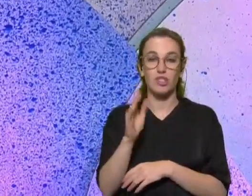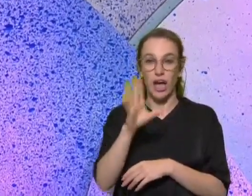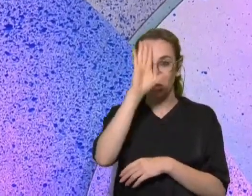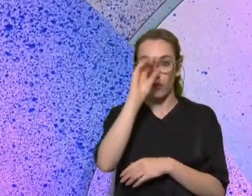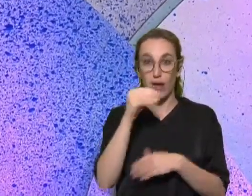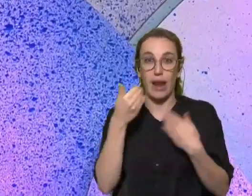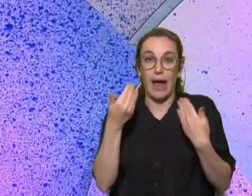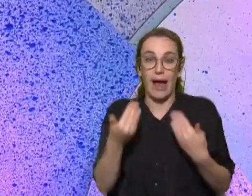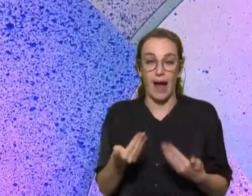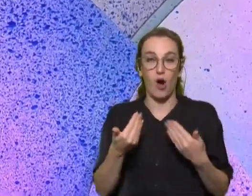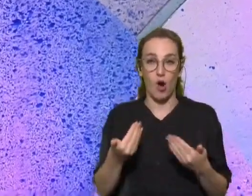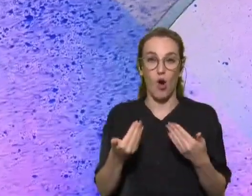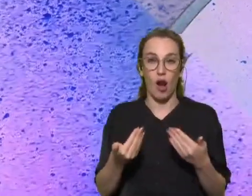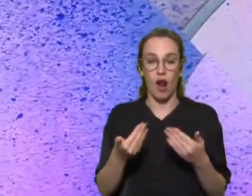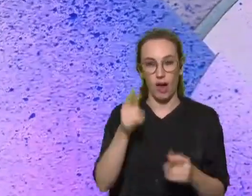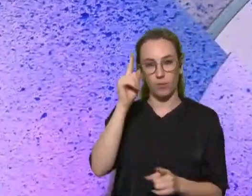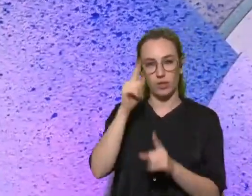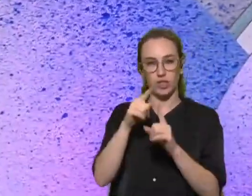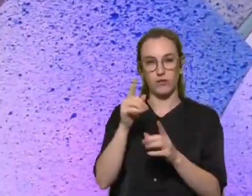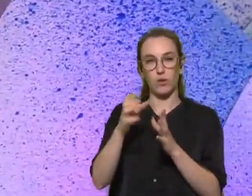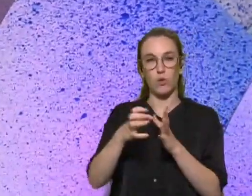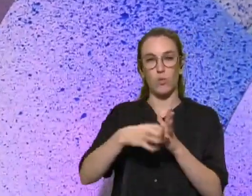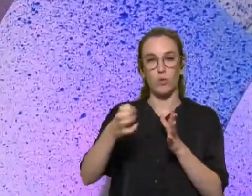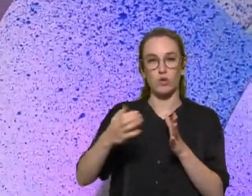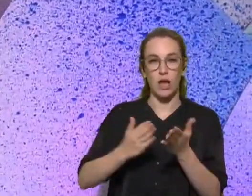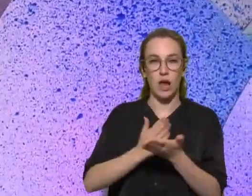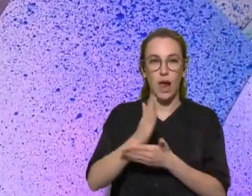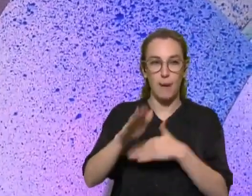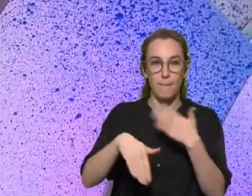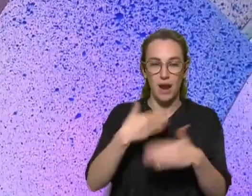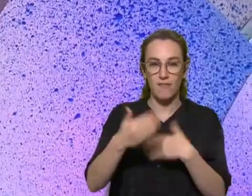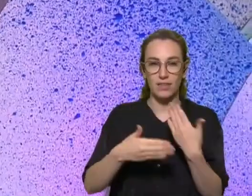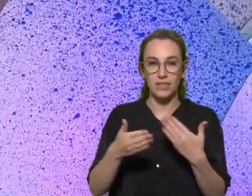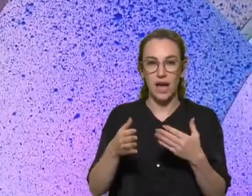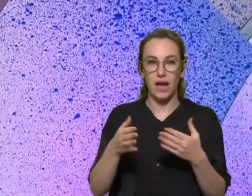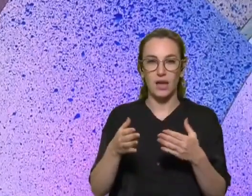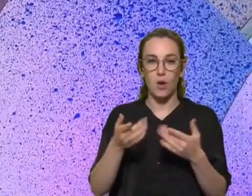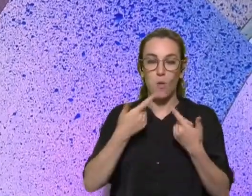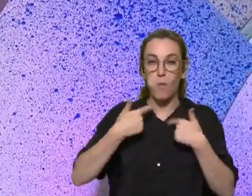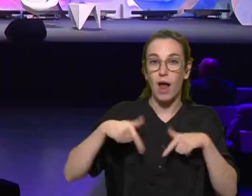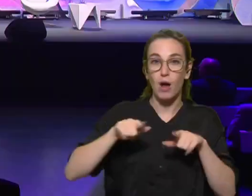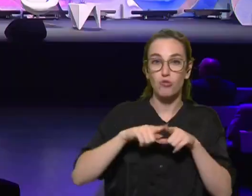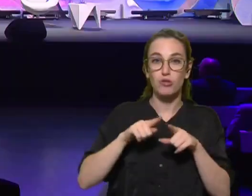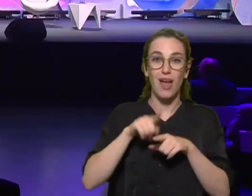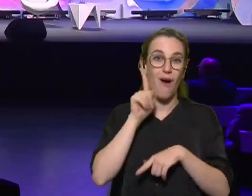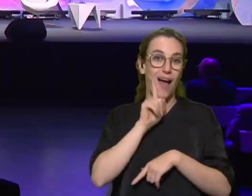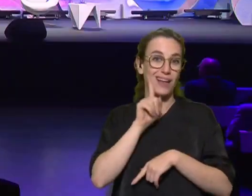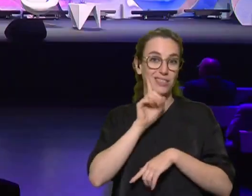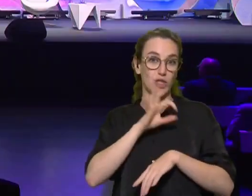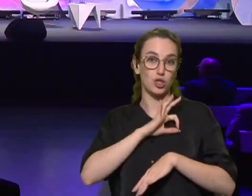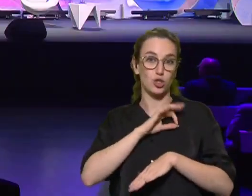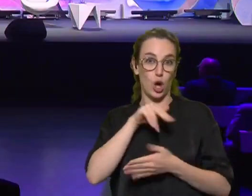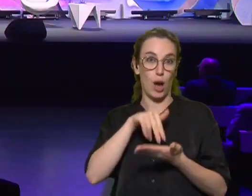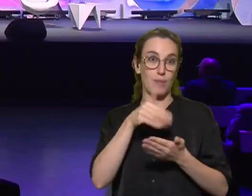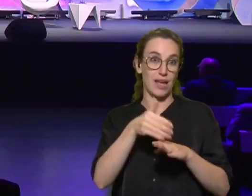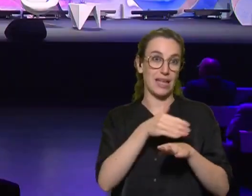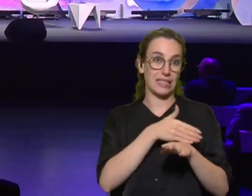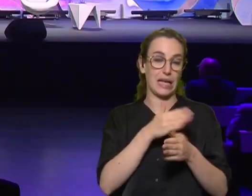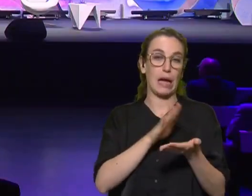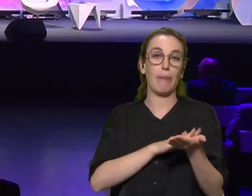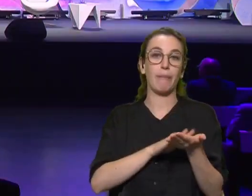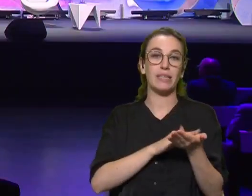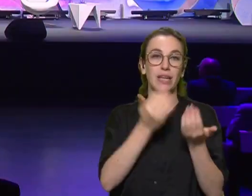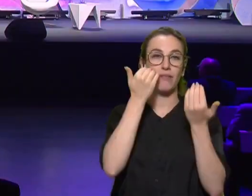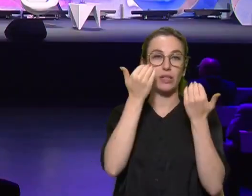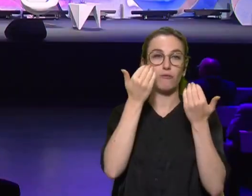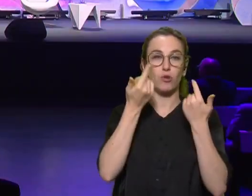present government, we have the indication that the process is going to move forward. We had a meeting with the minister who was here present, and